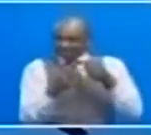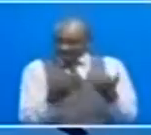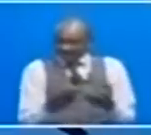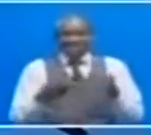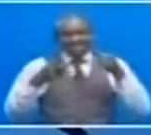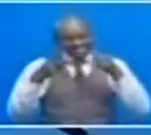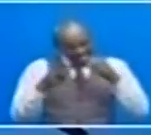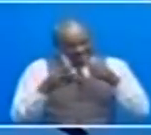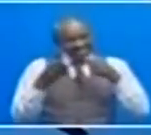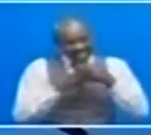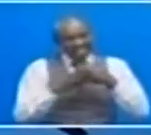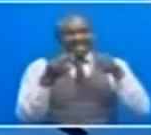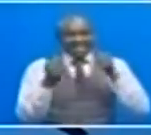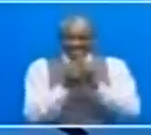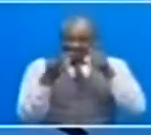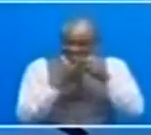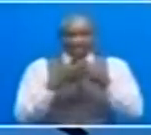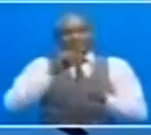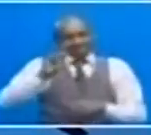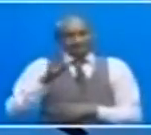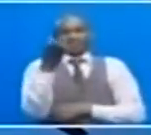918 million shillings first half profits.